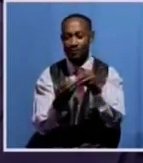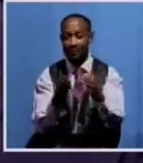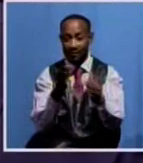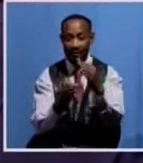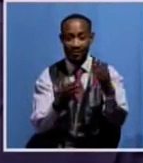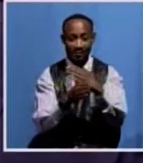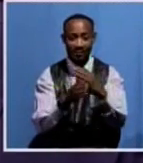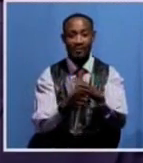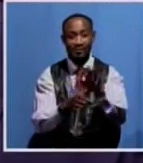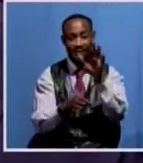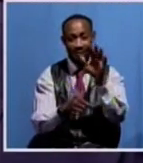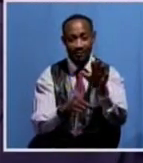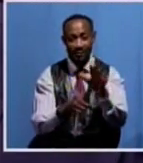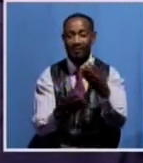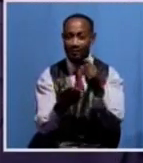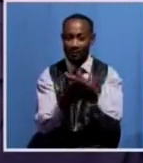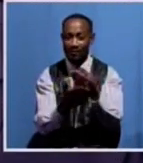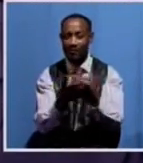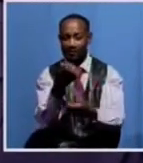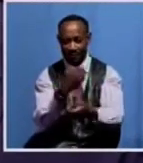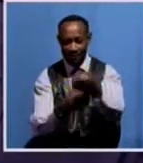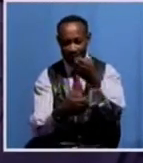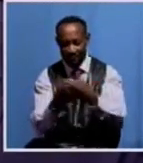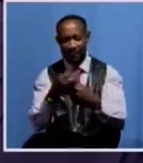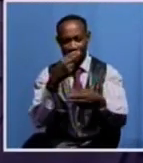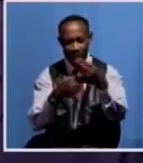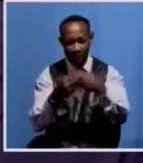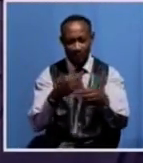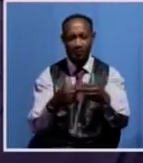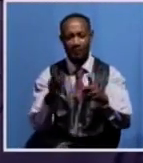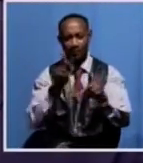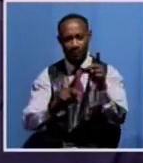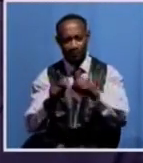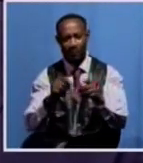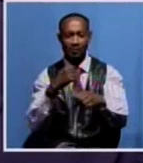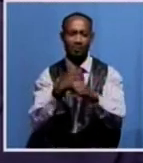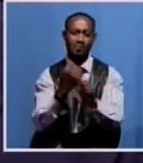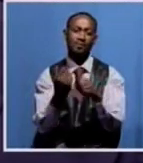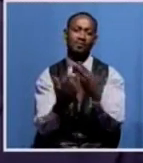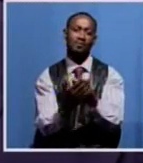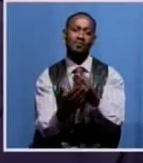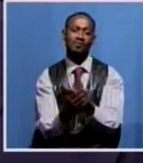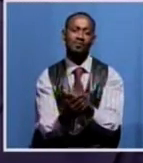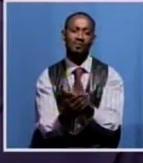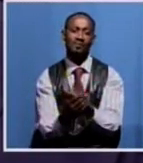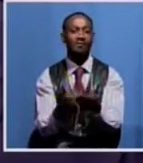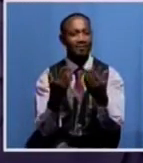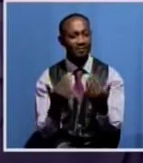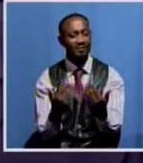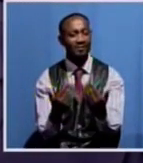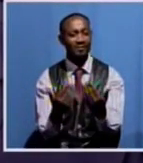place, more money is exchanging hands and people are creating wealth, you'll be able to tax them even higher. So that is the